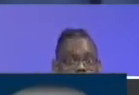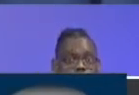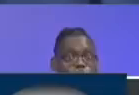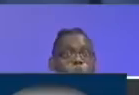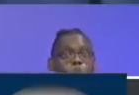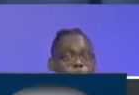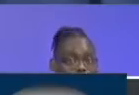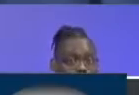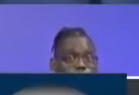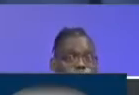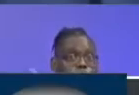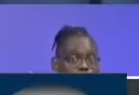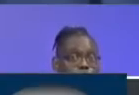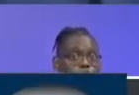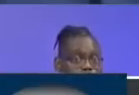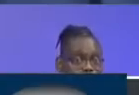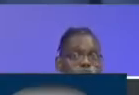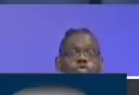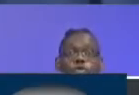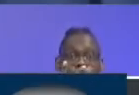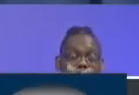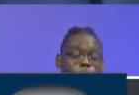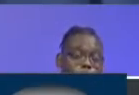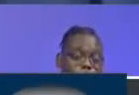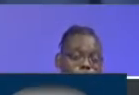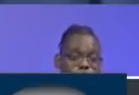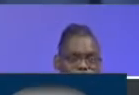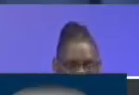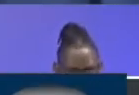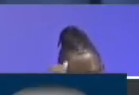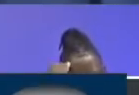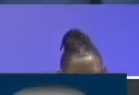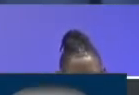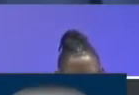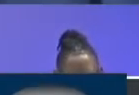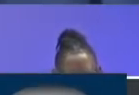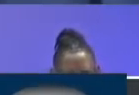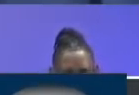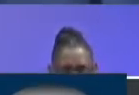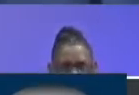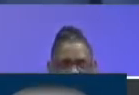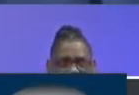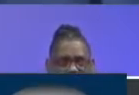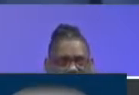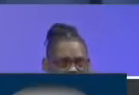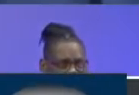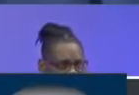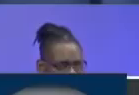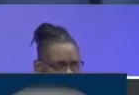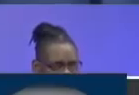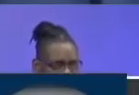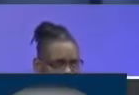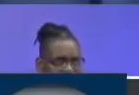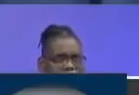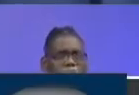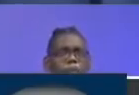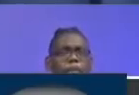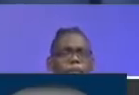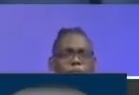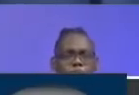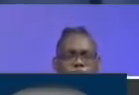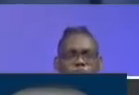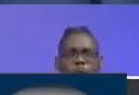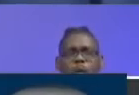can. You may recall there was a flight from Puerto Rico that had to be